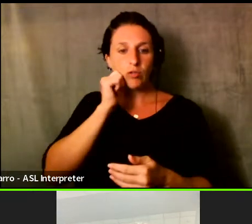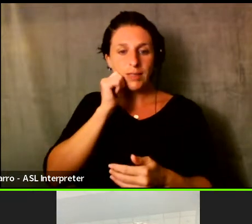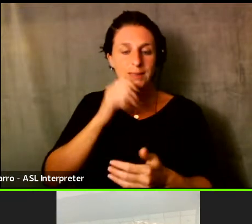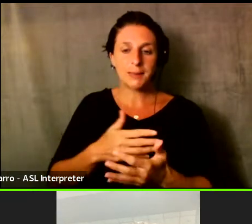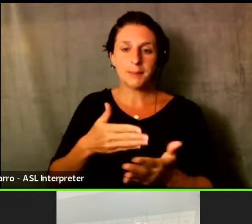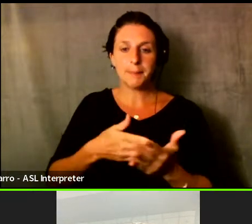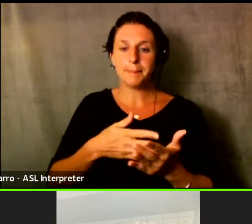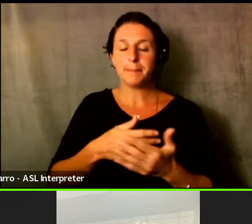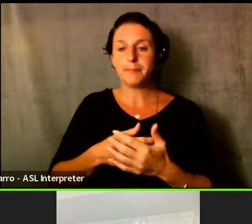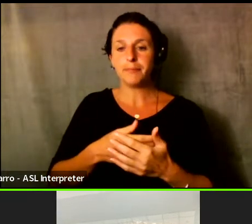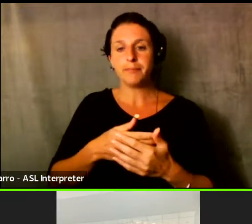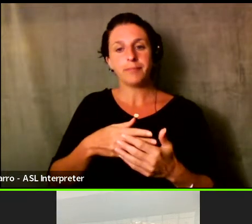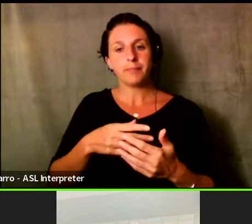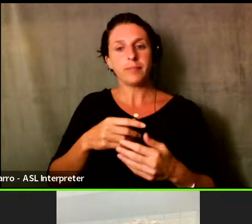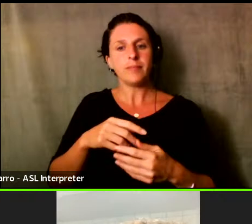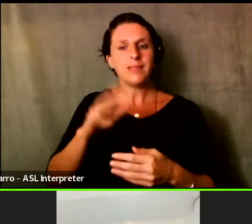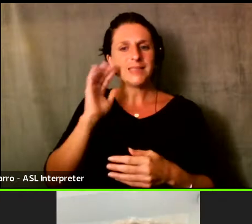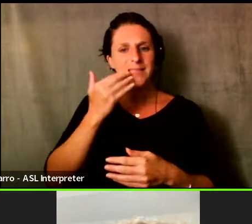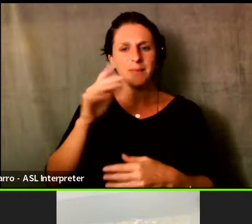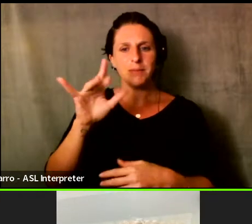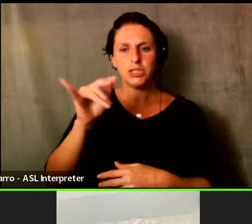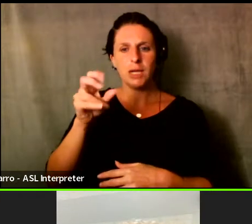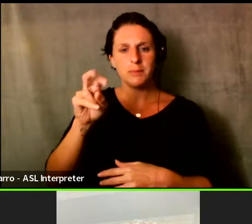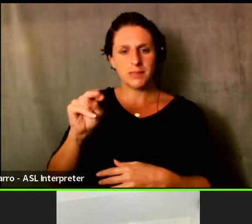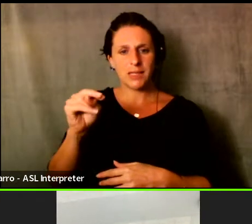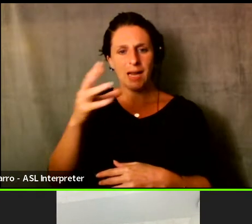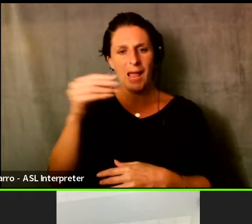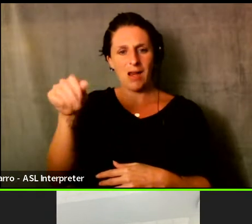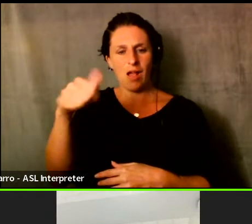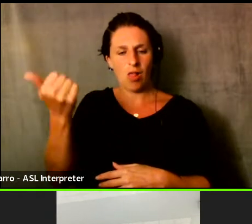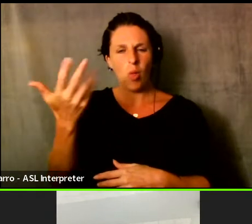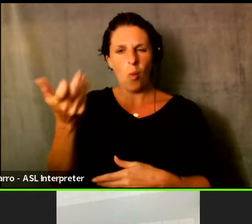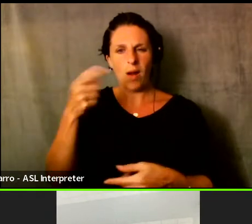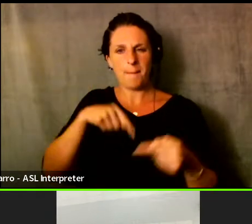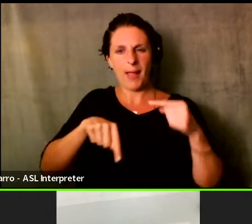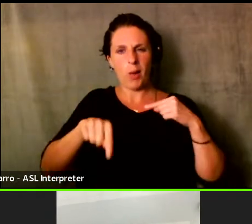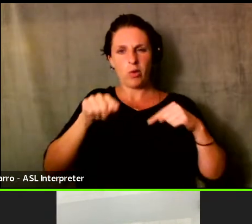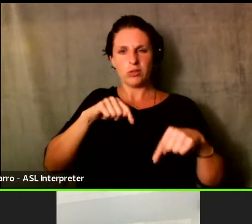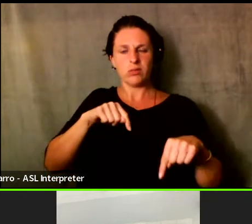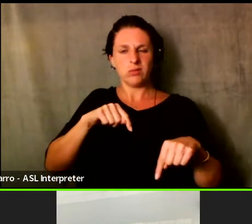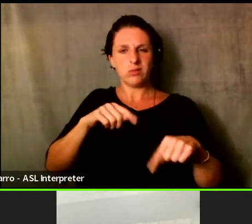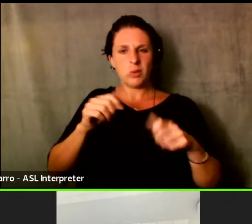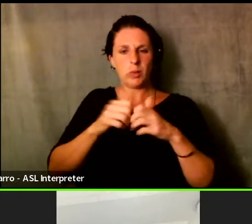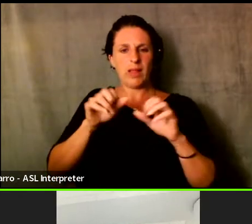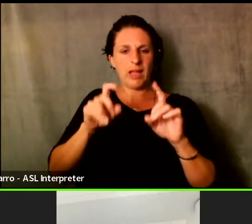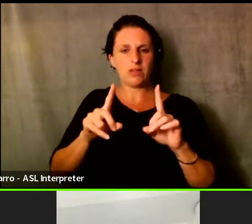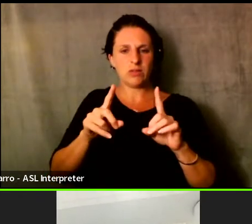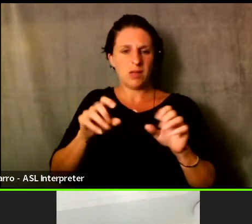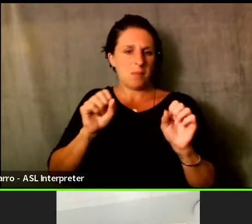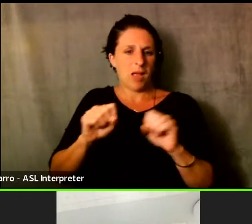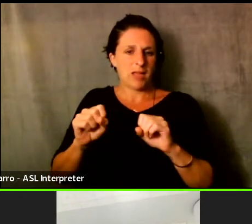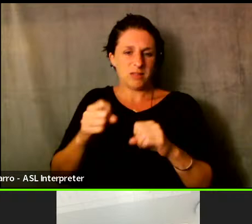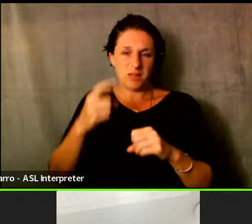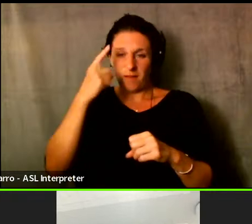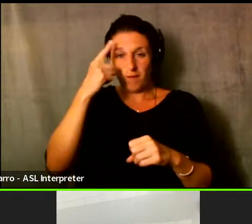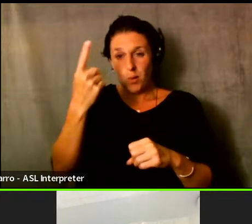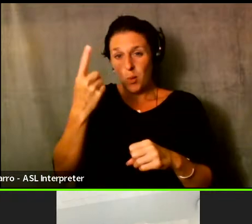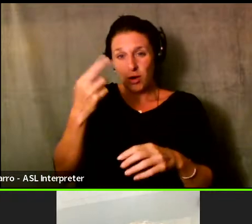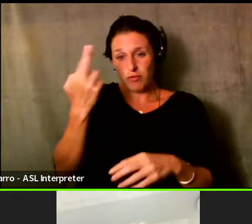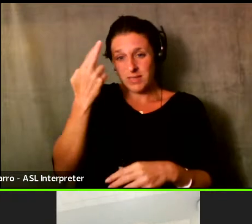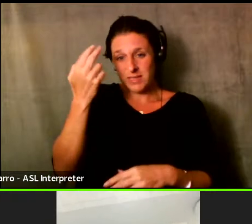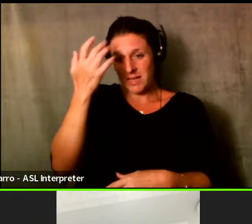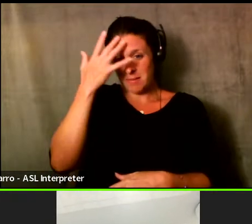Trustee Jacobson and others want to go backwards with education, and possibly just for one reason, because